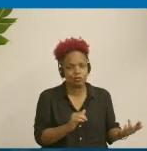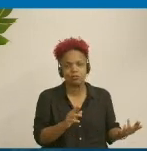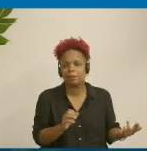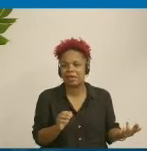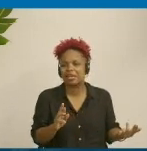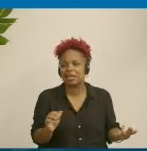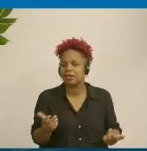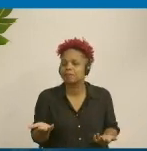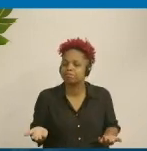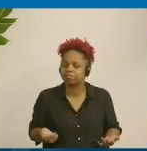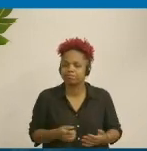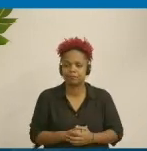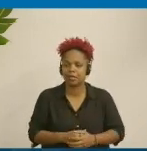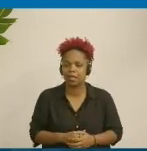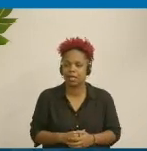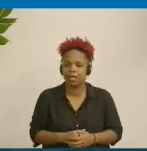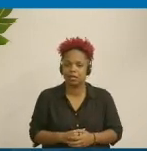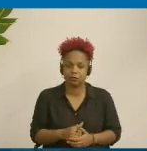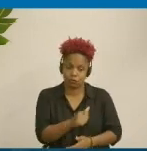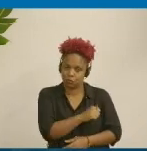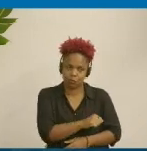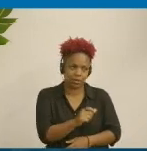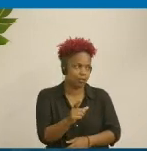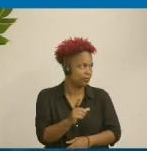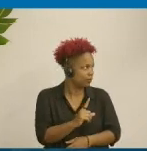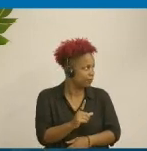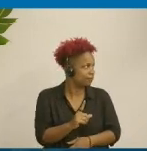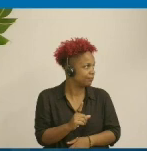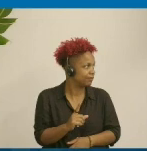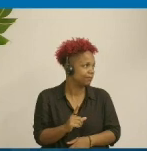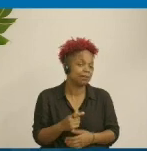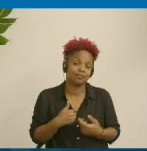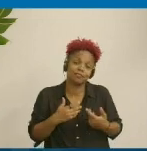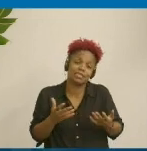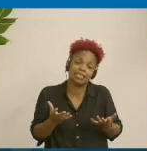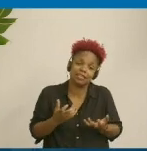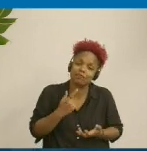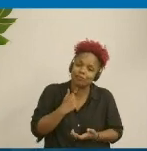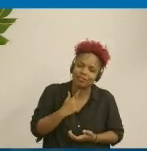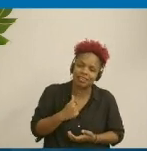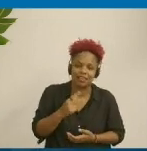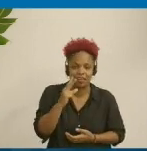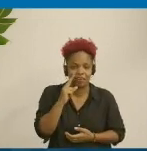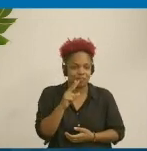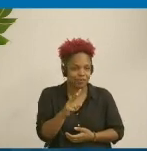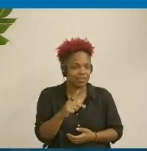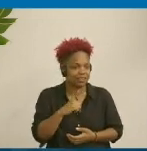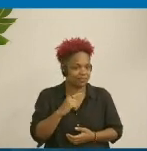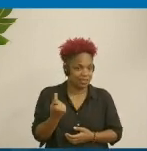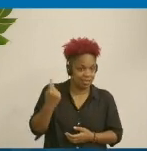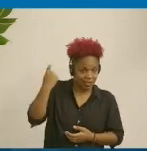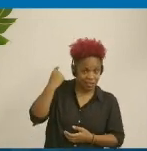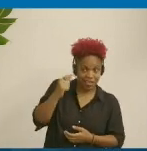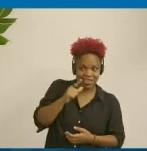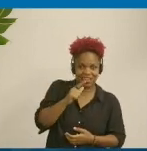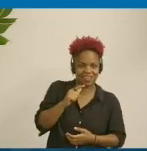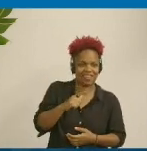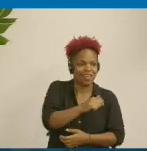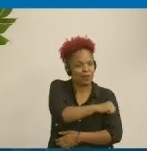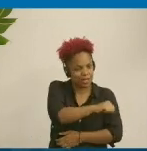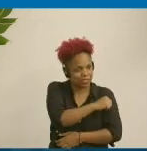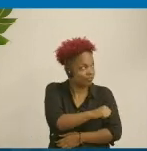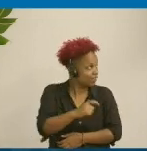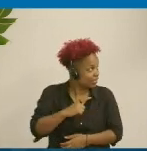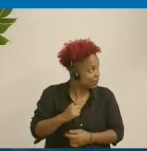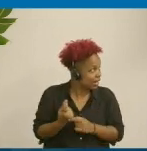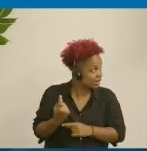in Rio right now, but wish I was. Rio is one of our members at the Carbon Neutral Cities Alliance. So greetings to everyone. We are big fans of what Rio is doing as a